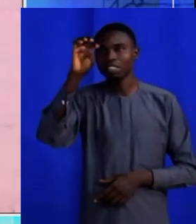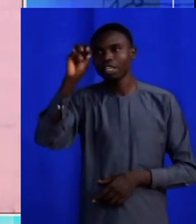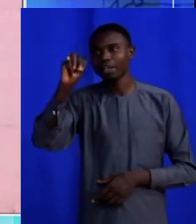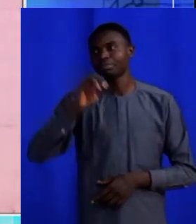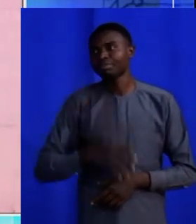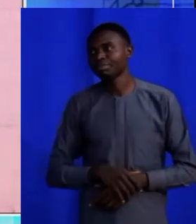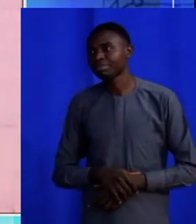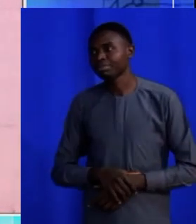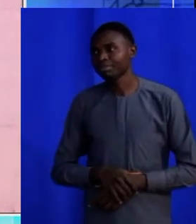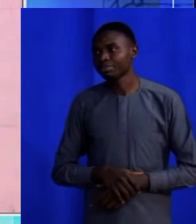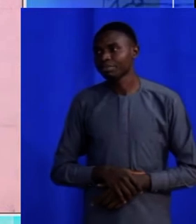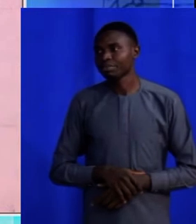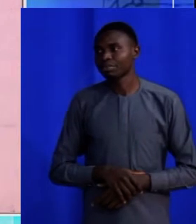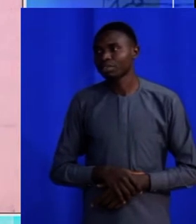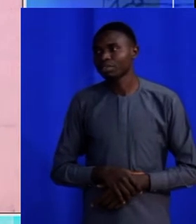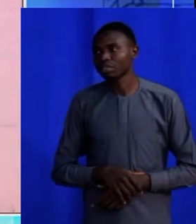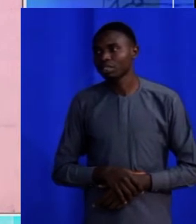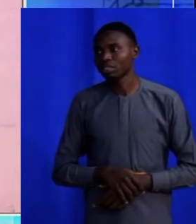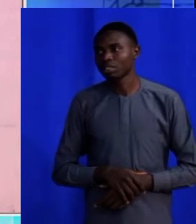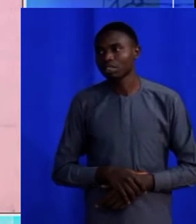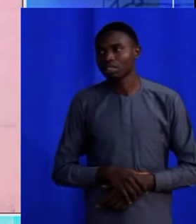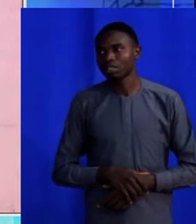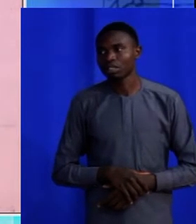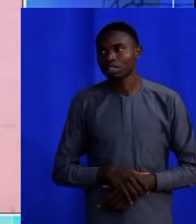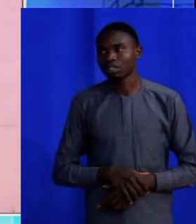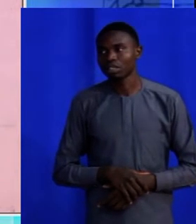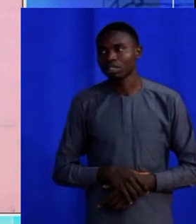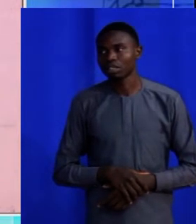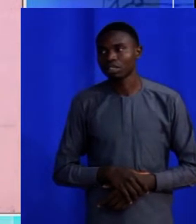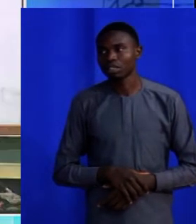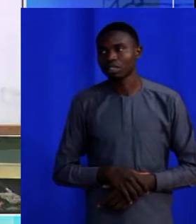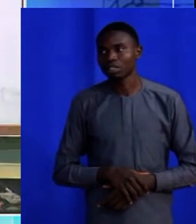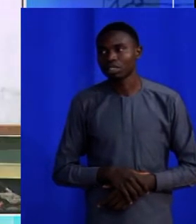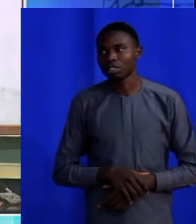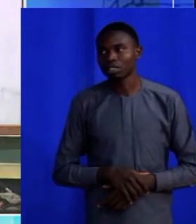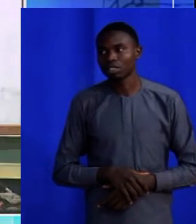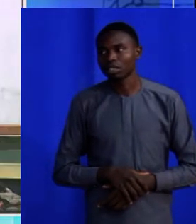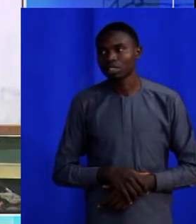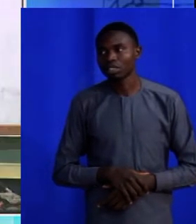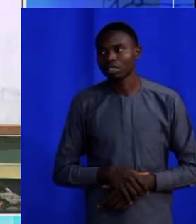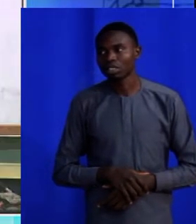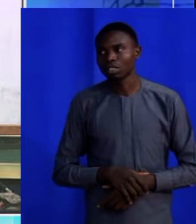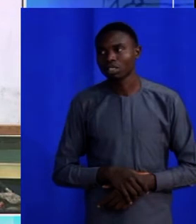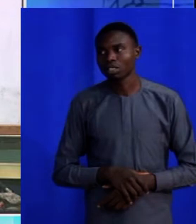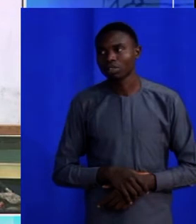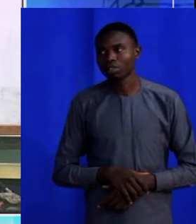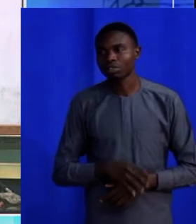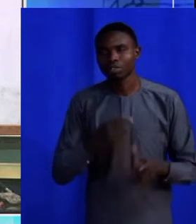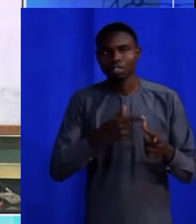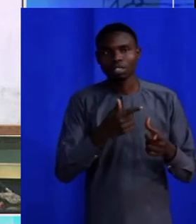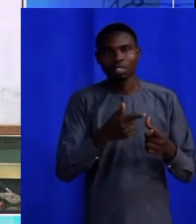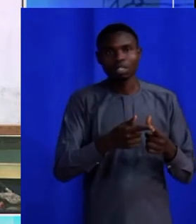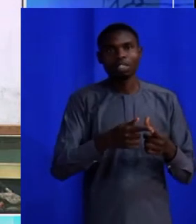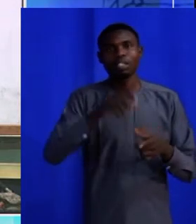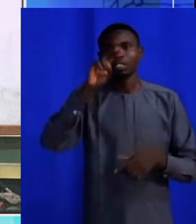They provide raw materials for industries. Apart from organic matter, raw